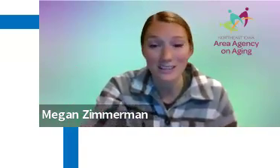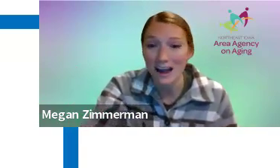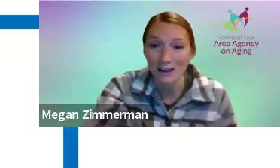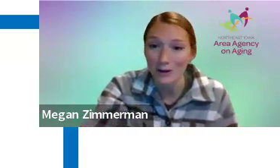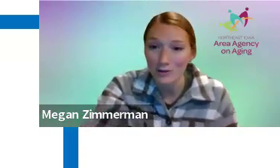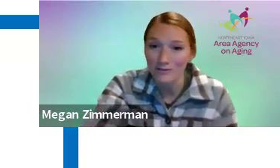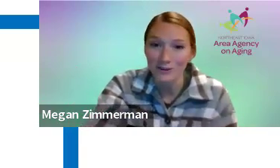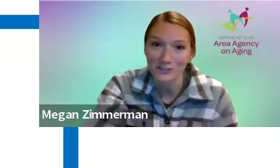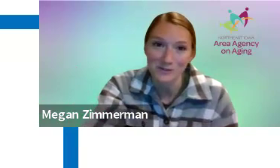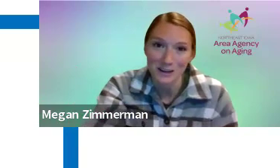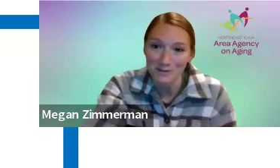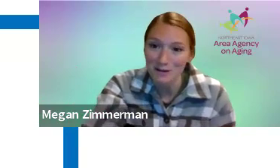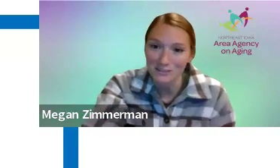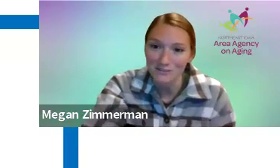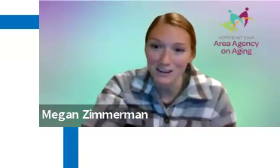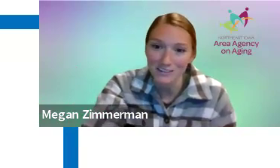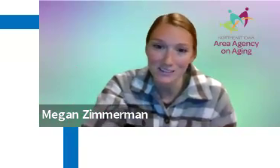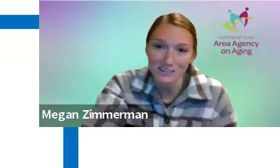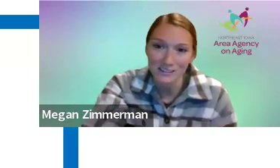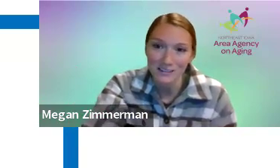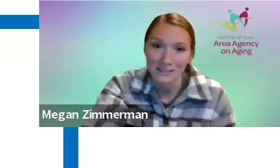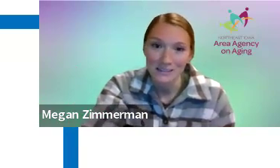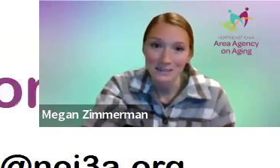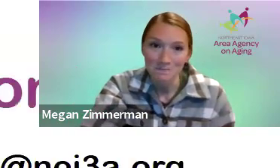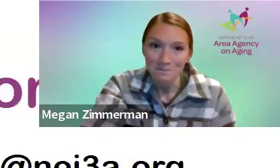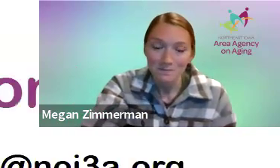people plus in Iowa who have also become dementia friends.